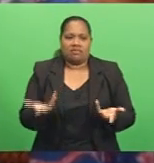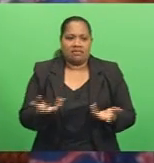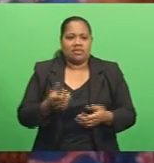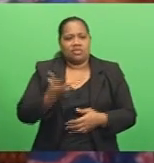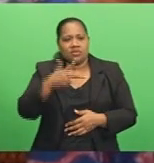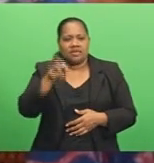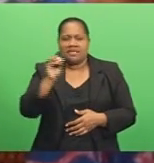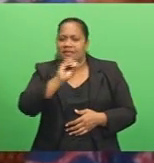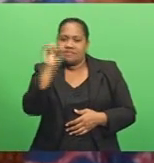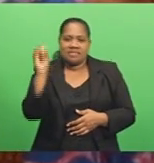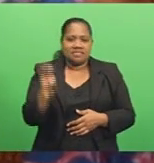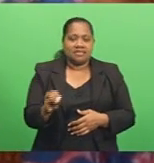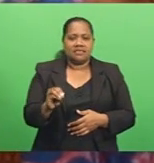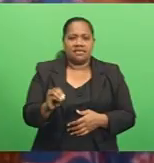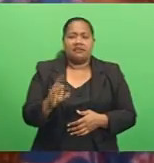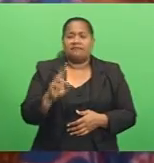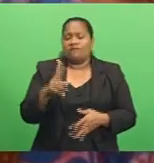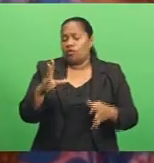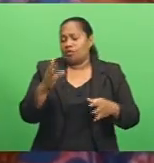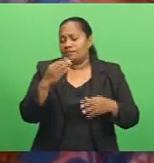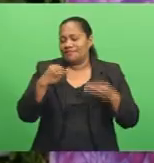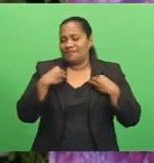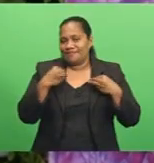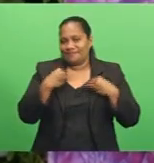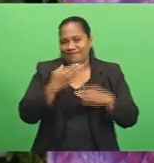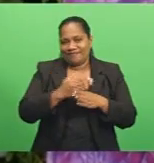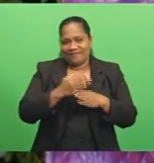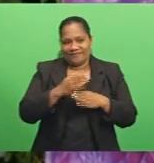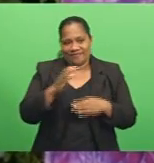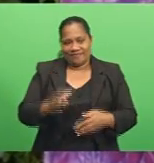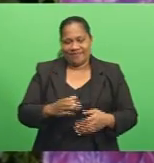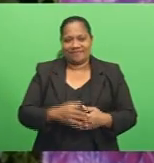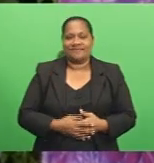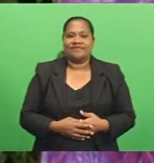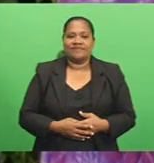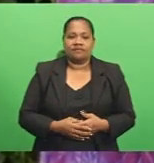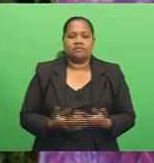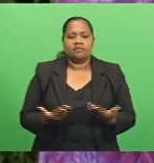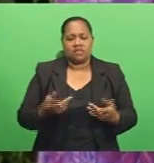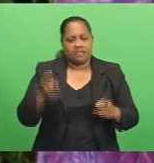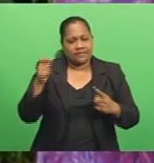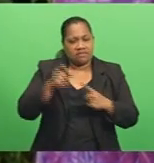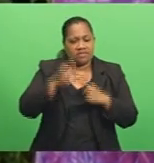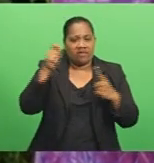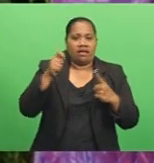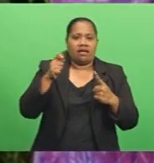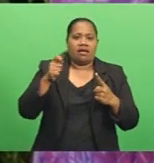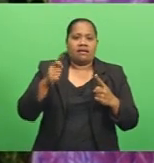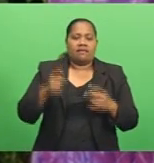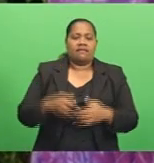80% actually for business workers, usually specified on